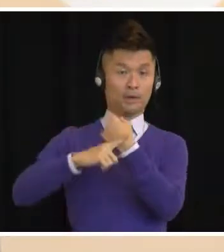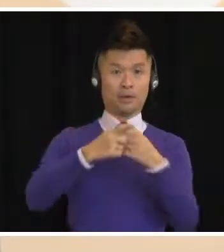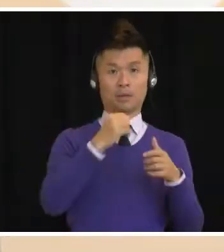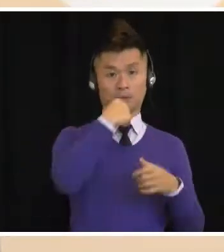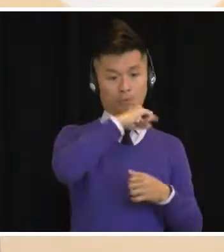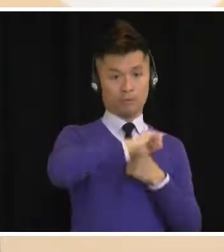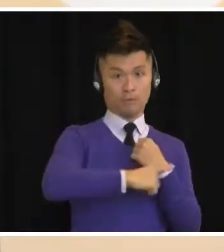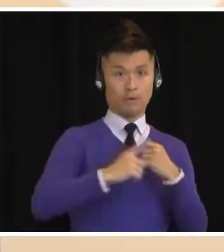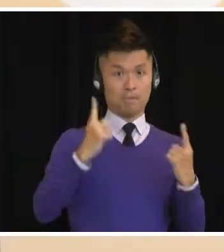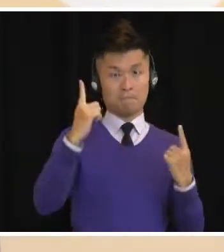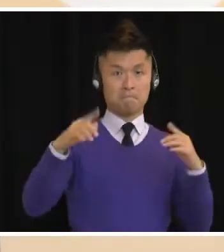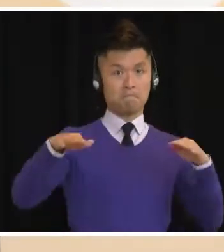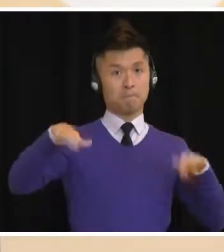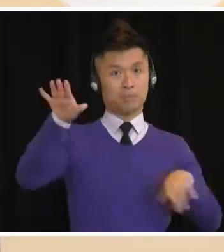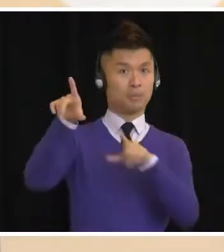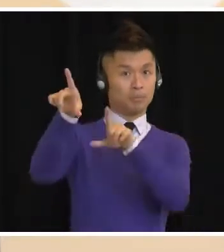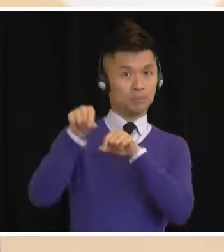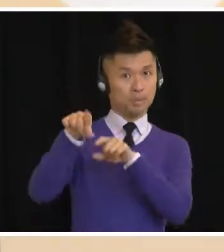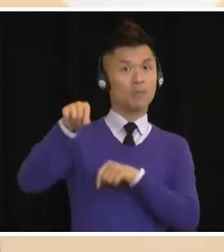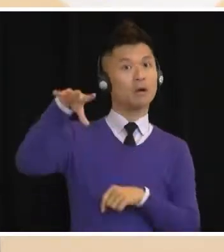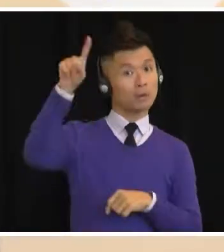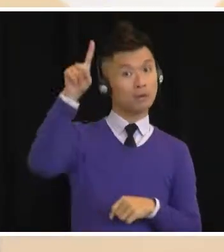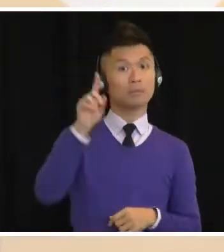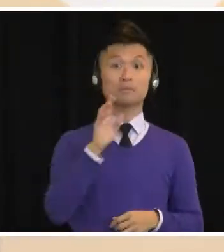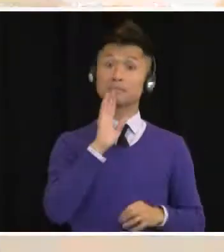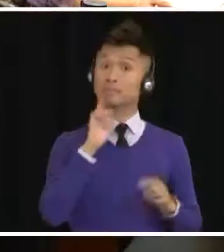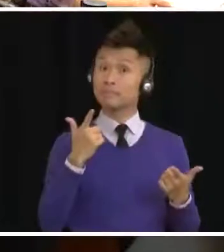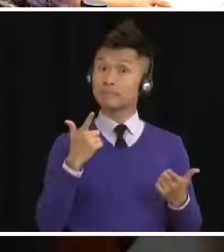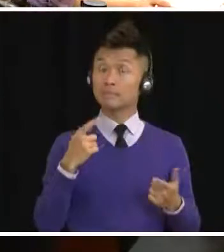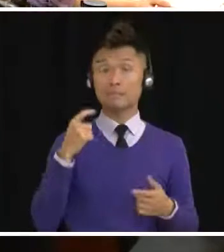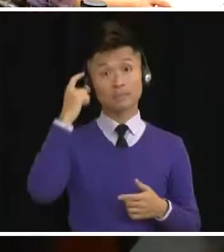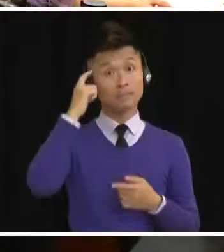and legal words, what is prevailing?